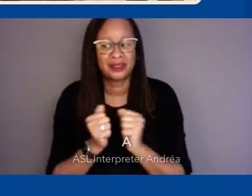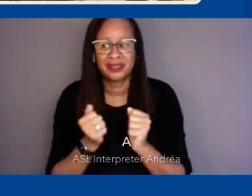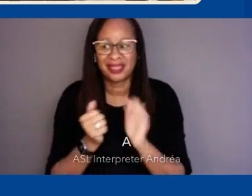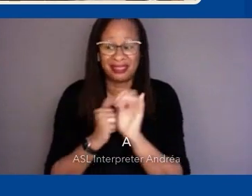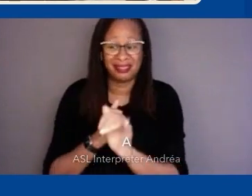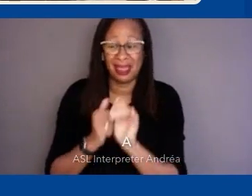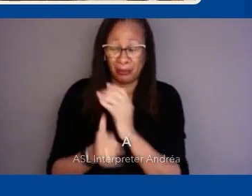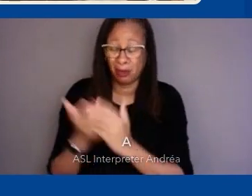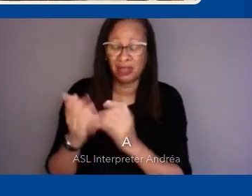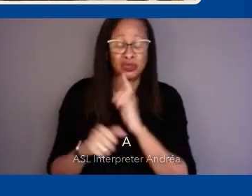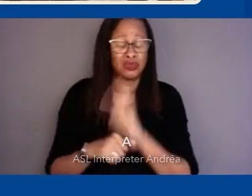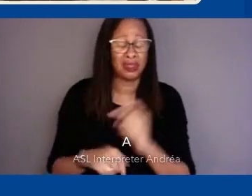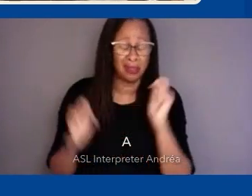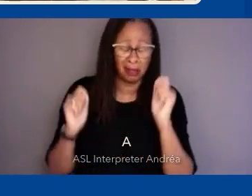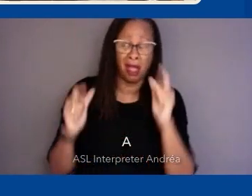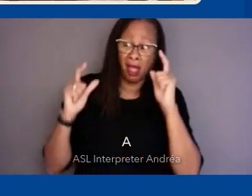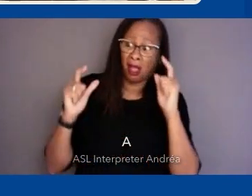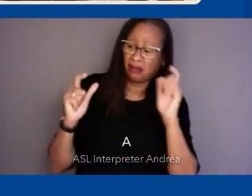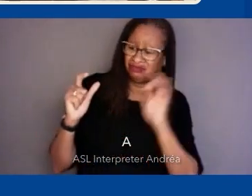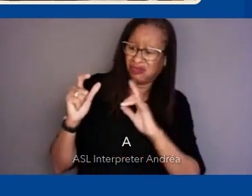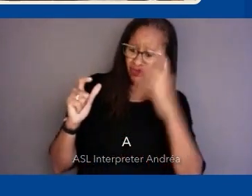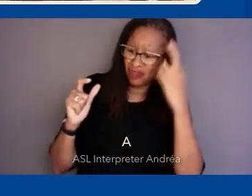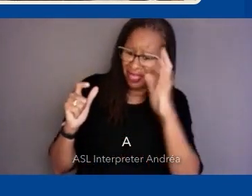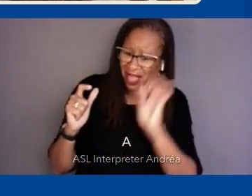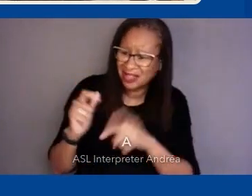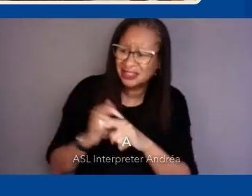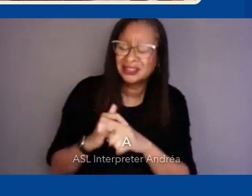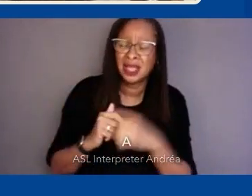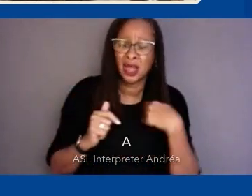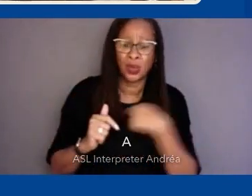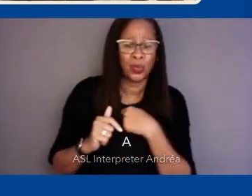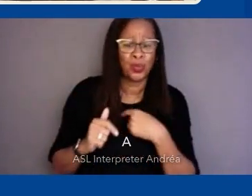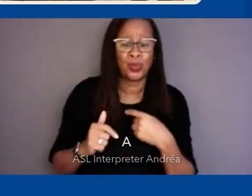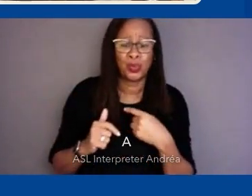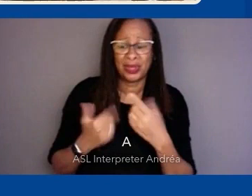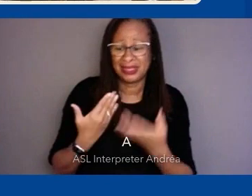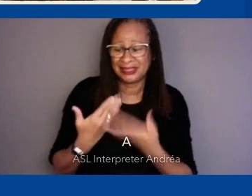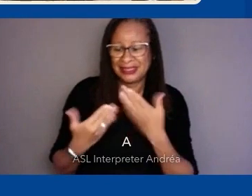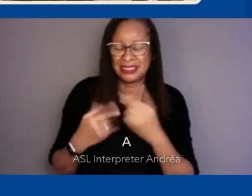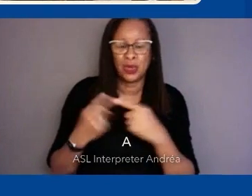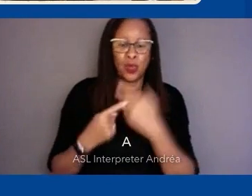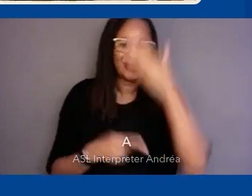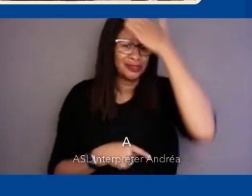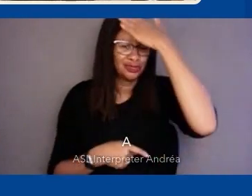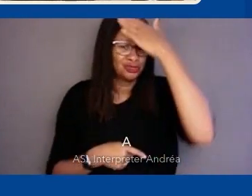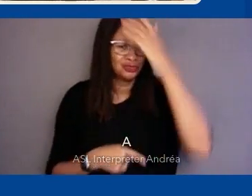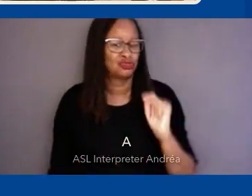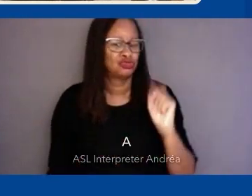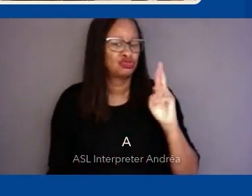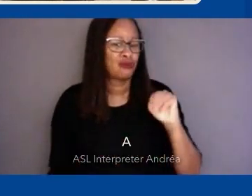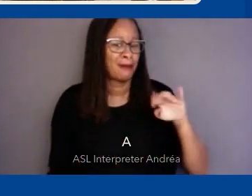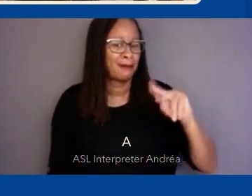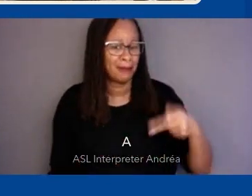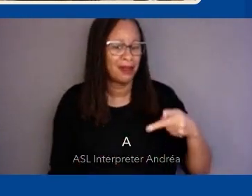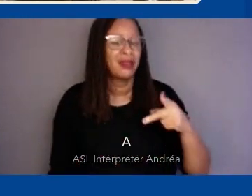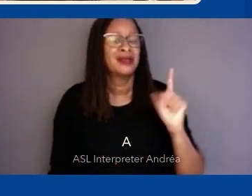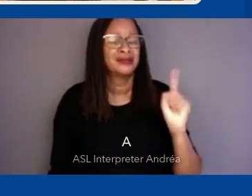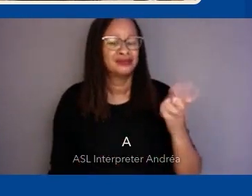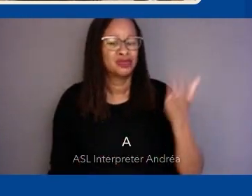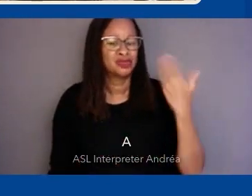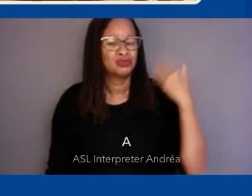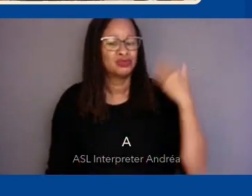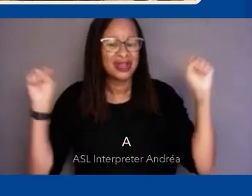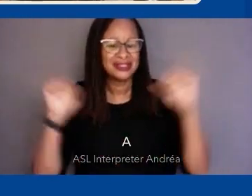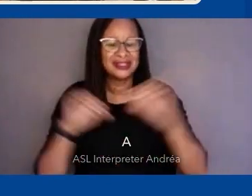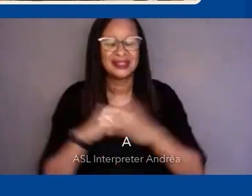for us is like, we realize, okay, so it was easy when Trump was president because it's like, he's the bad guy, right? Muslim